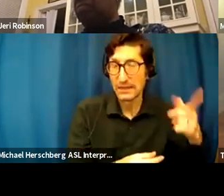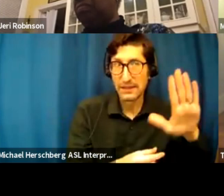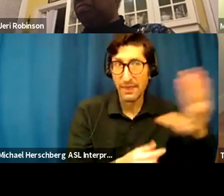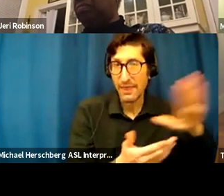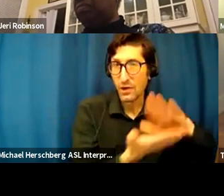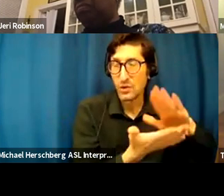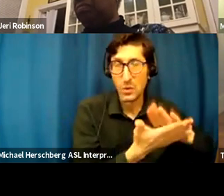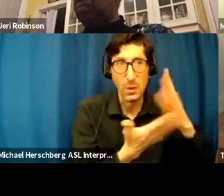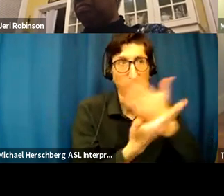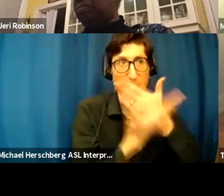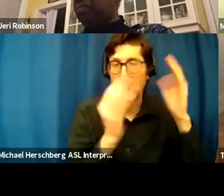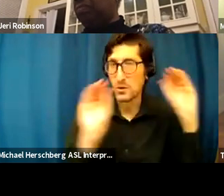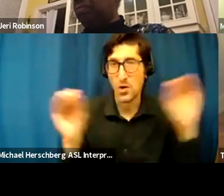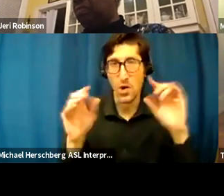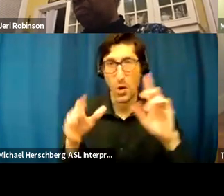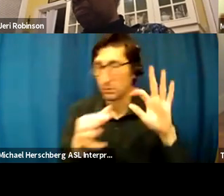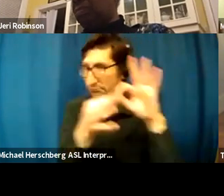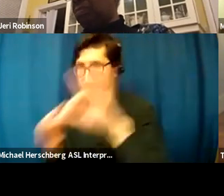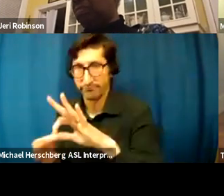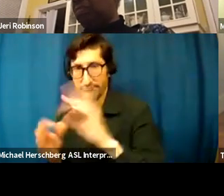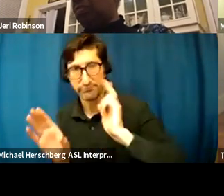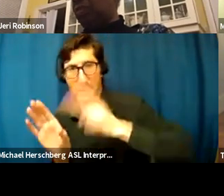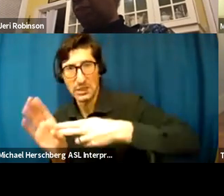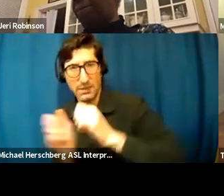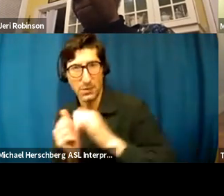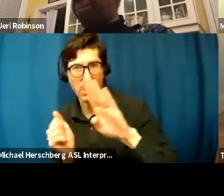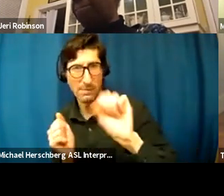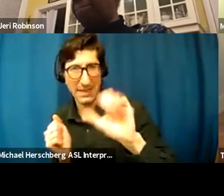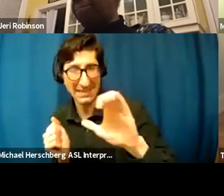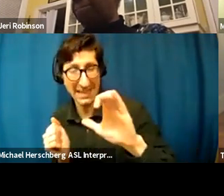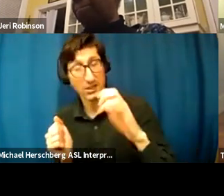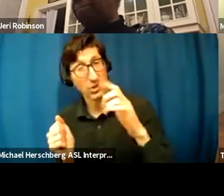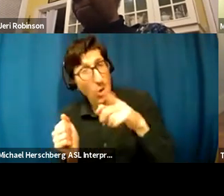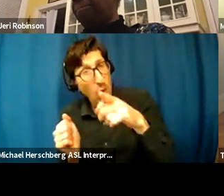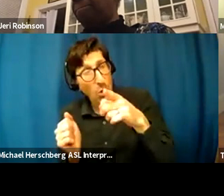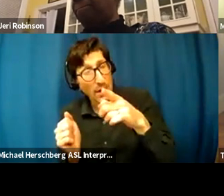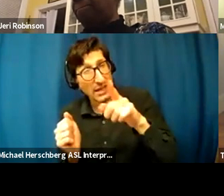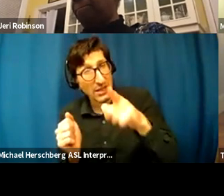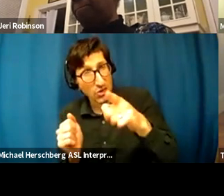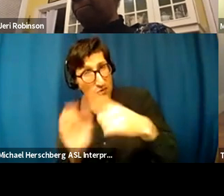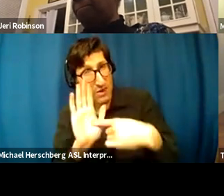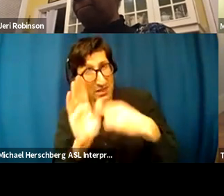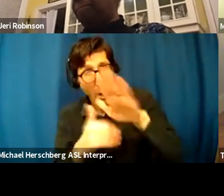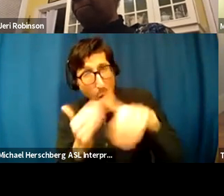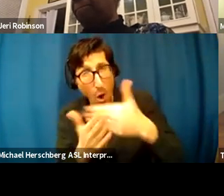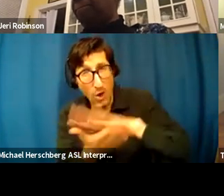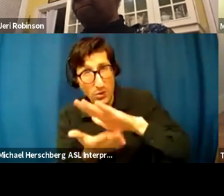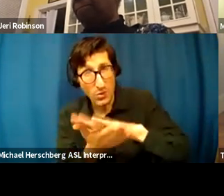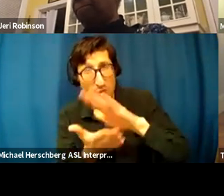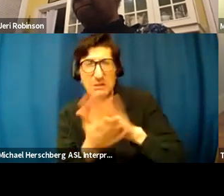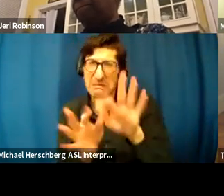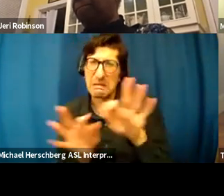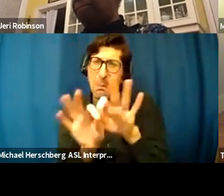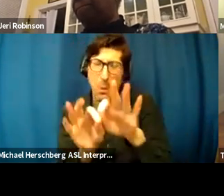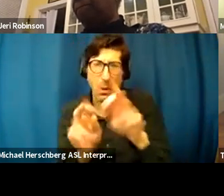So we just try to help you. You know, when you represent every single one of the schools, that's a pretty powerful bully pulpit, so